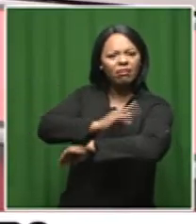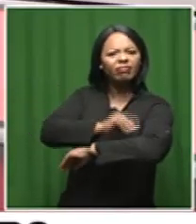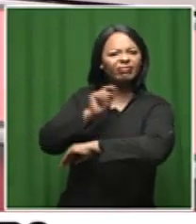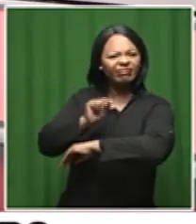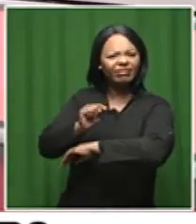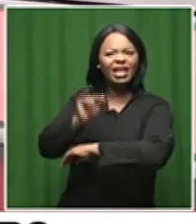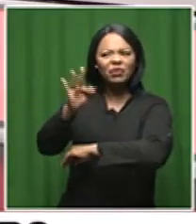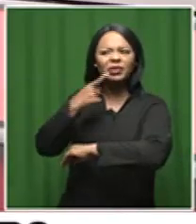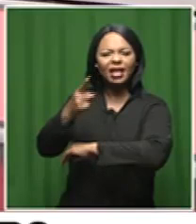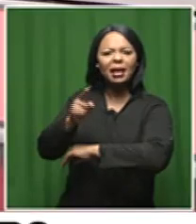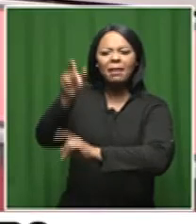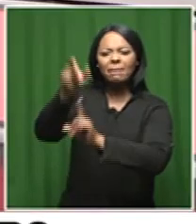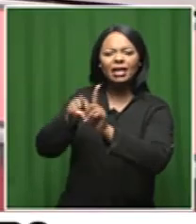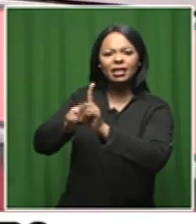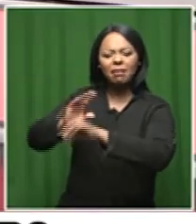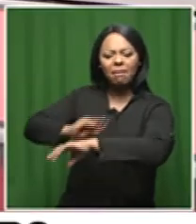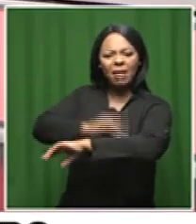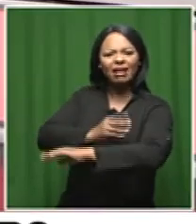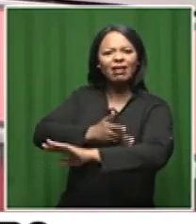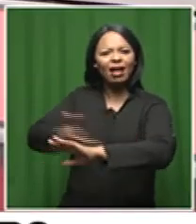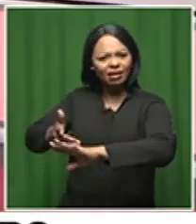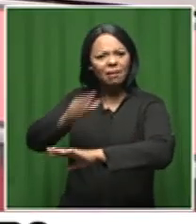say someone has a cancer of the blood?